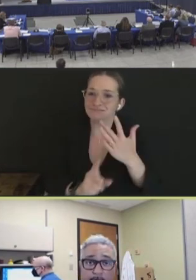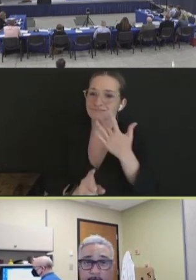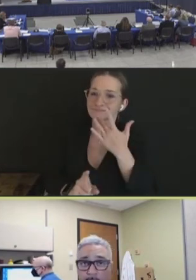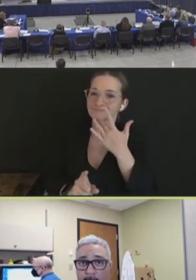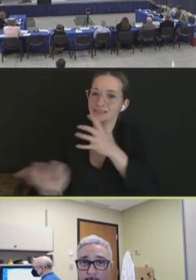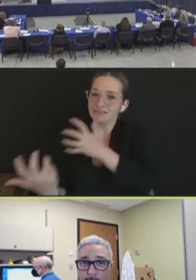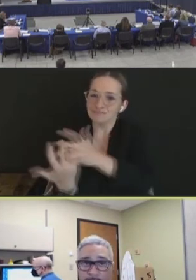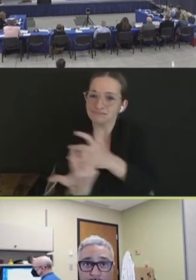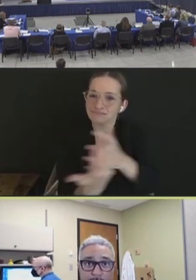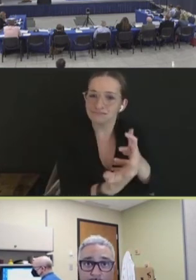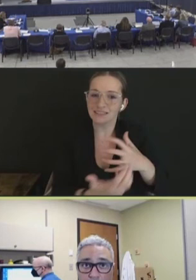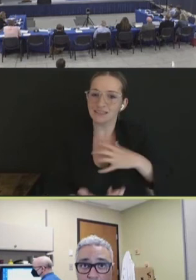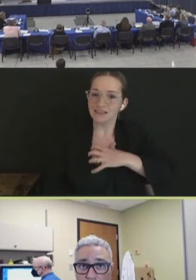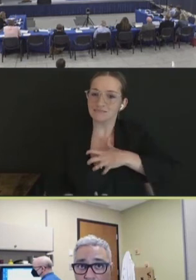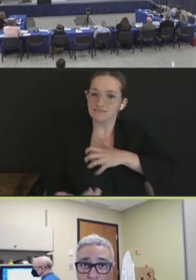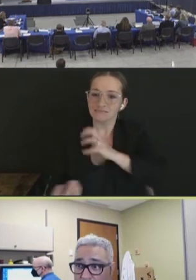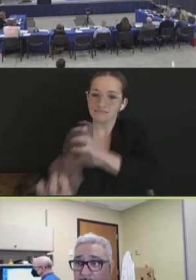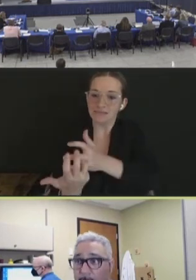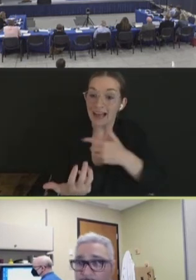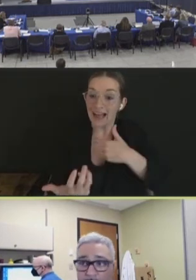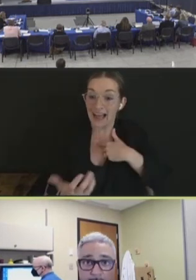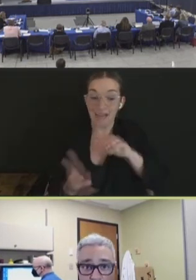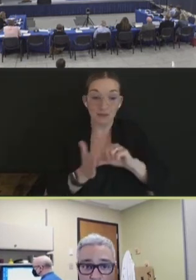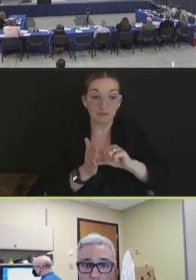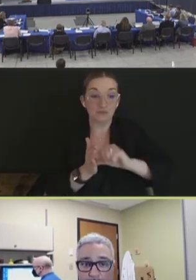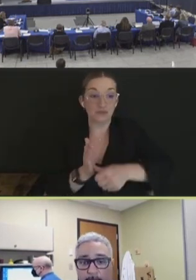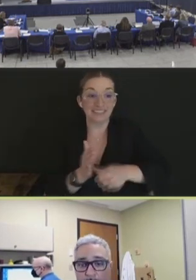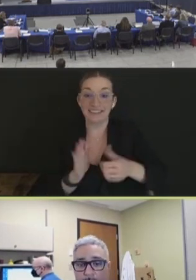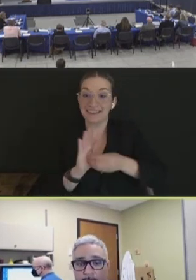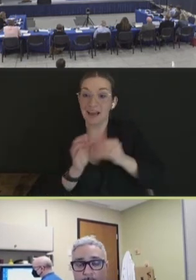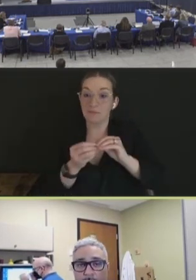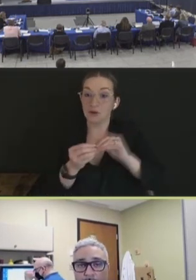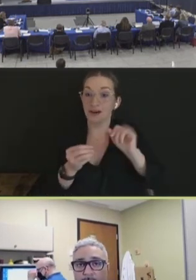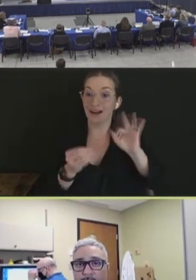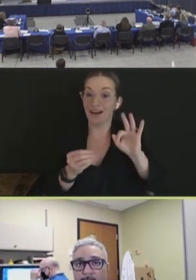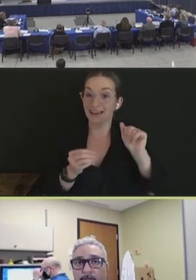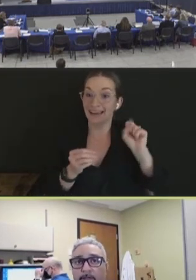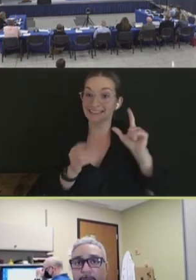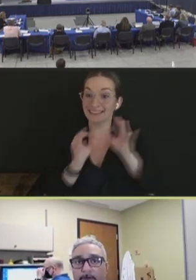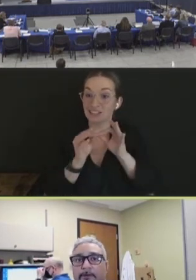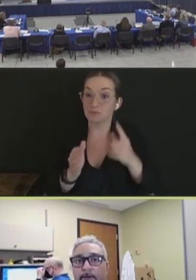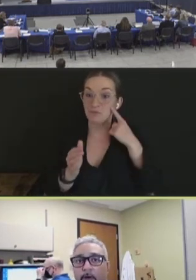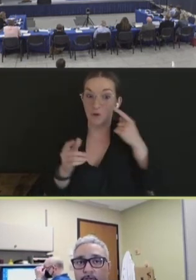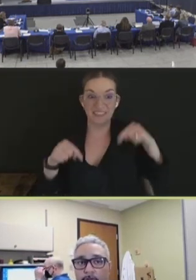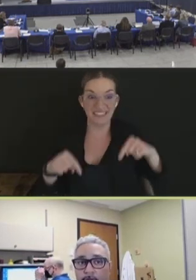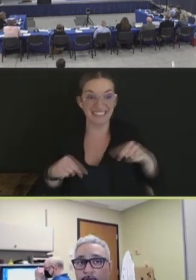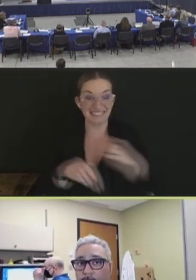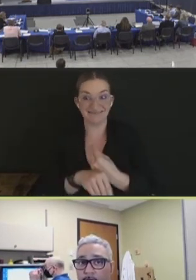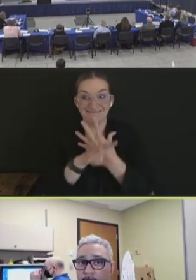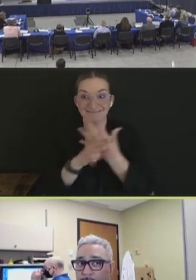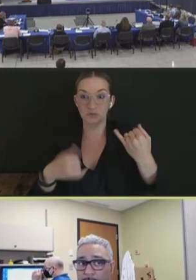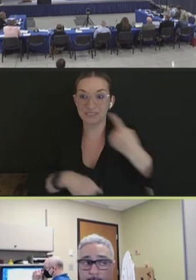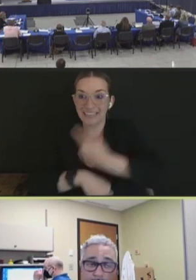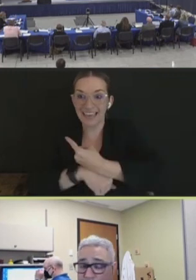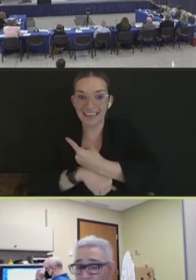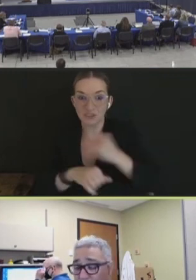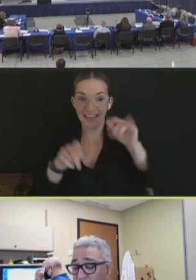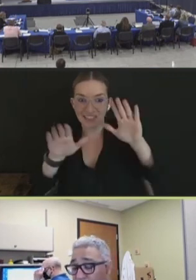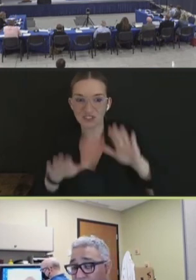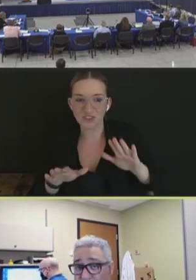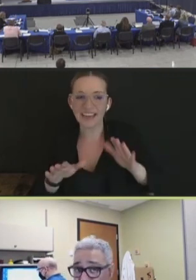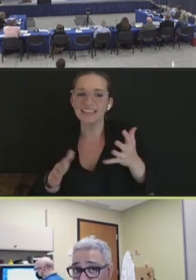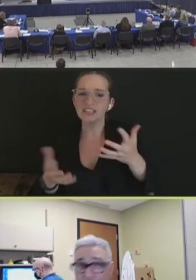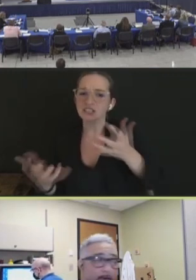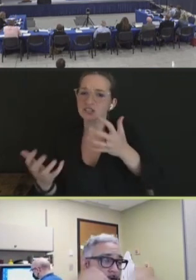very impressed at the number of ASL translators on this call today, and that's great. And ultimately, be transparent about what your concerns are, whether it's, again, from my